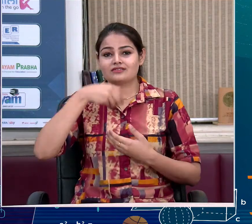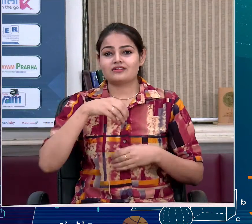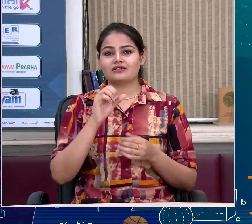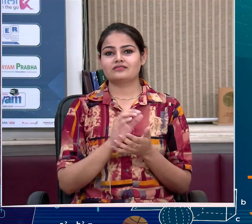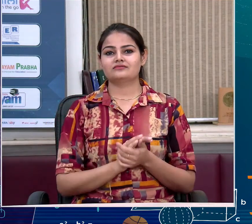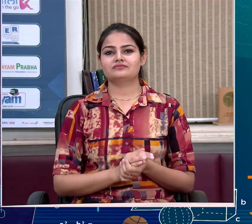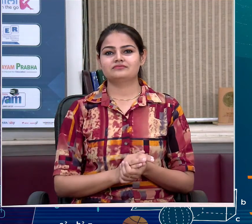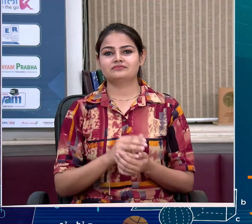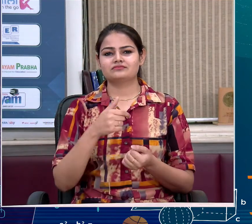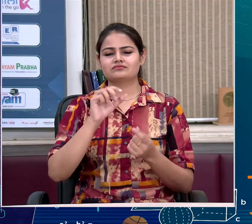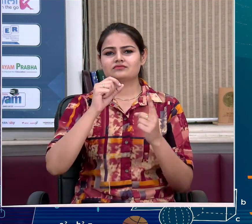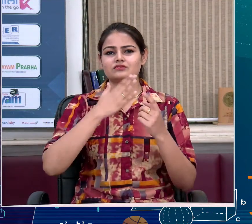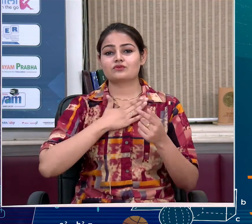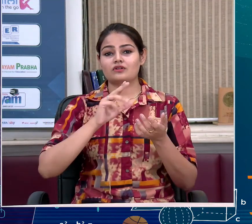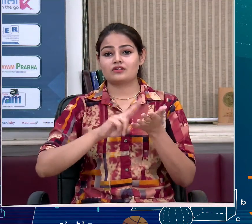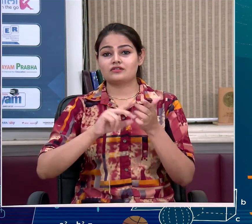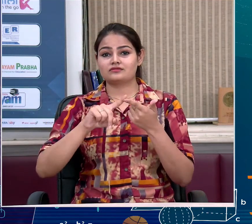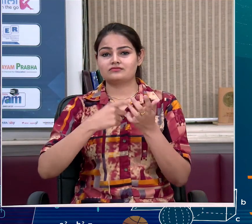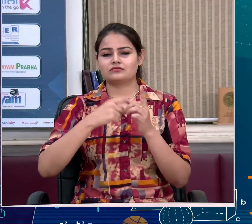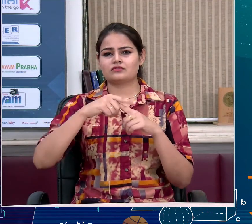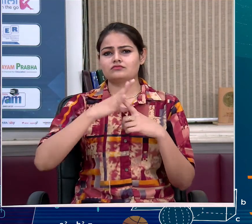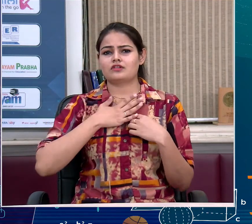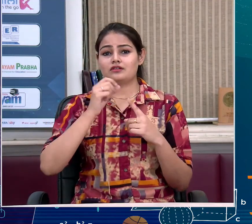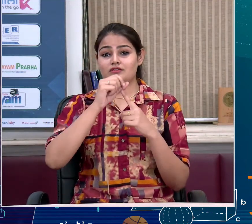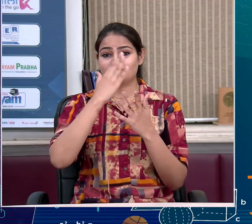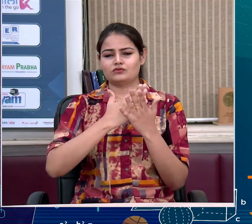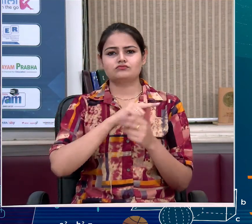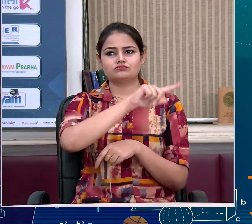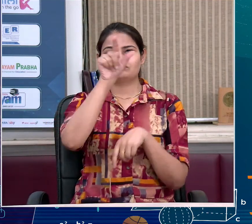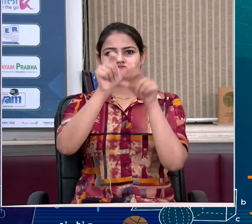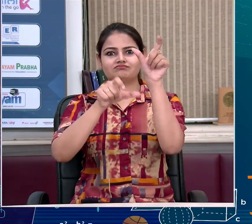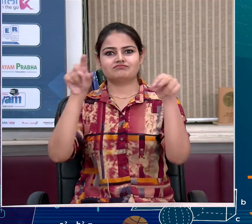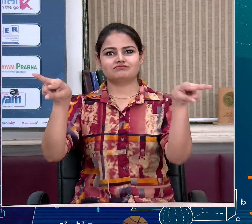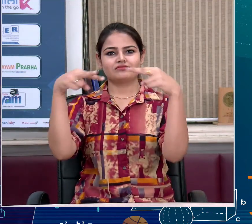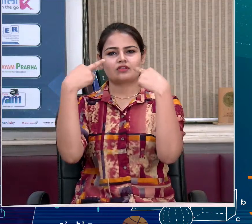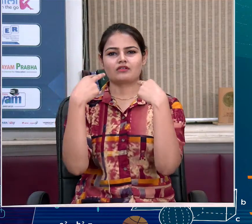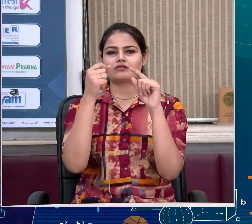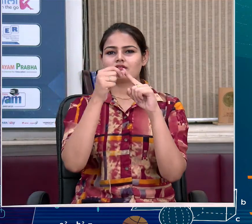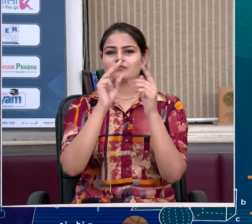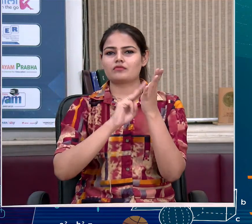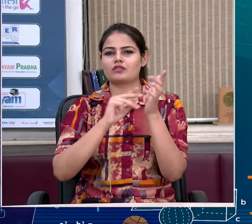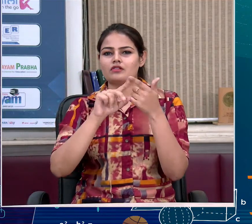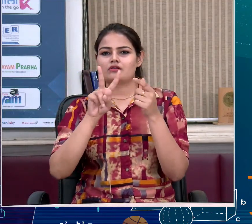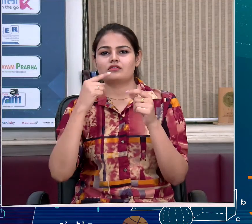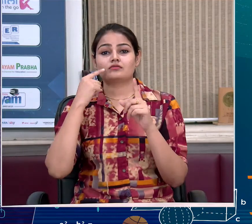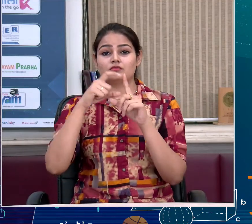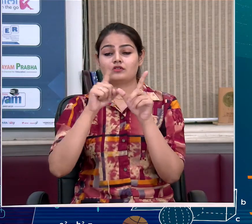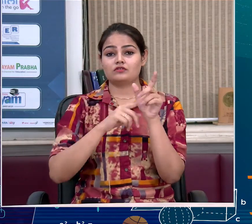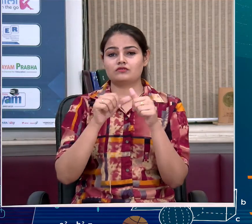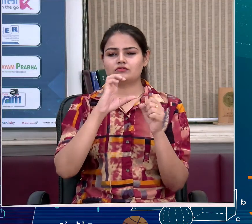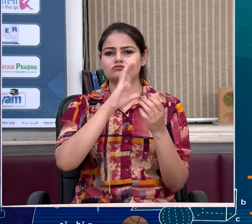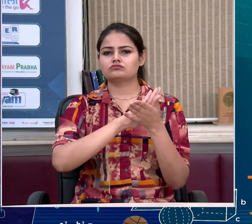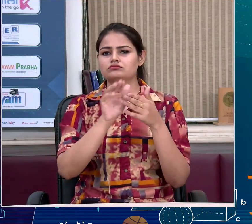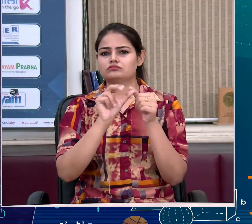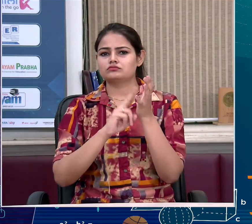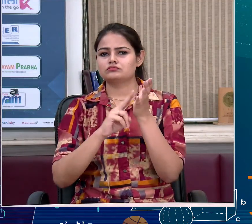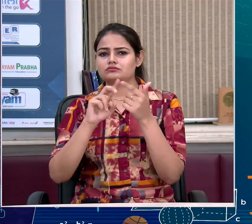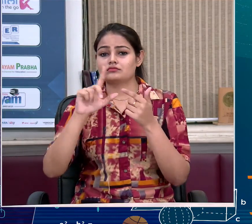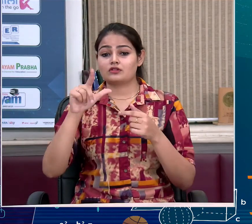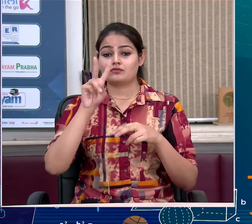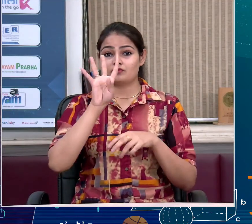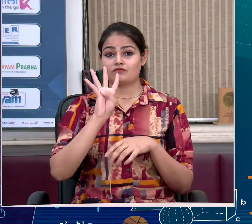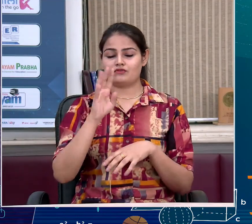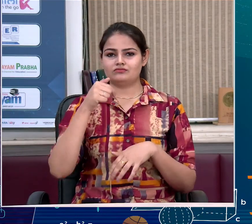live phone-in program. And if you are watching us live on PM eVidya's channel number 4, this is